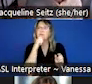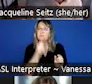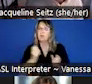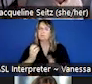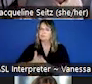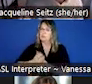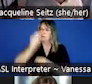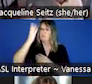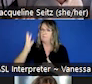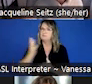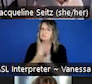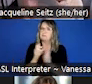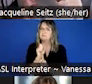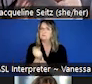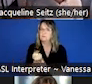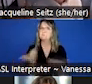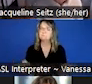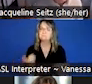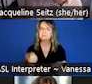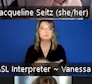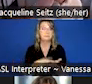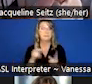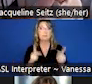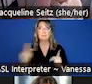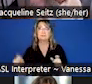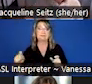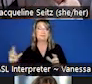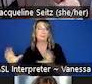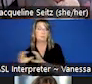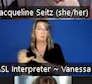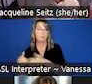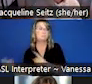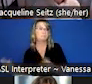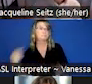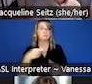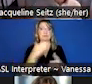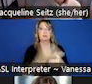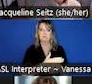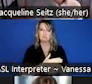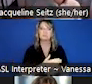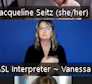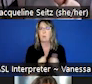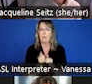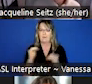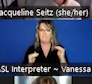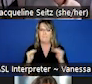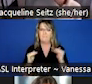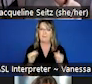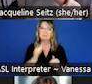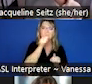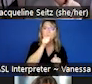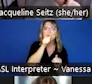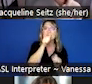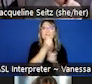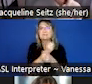in some cases. Sometimes people need the intervention. And so how do you balance the privacy risk against other safety risks if